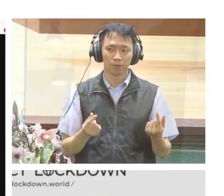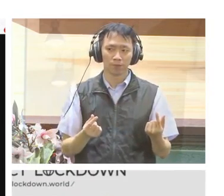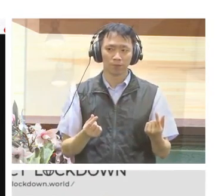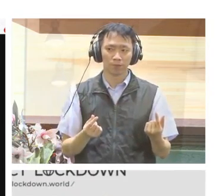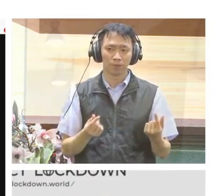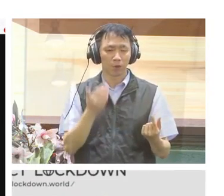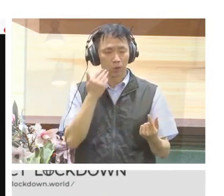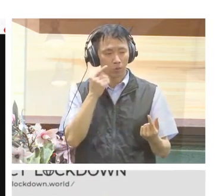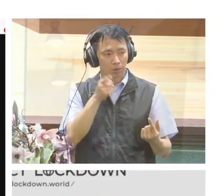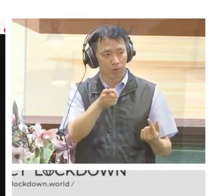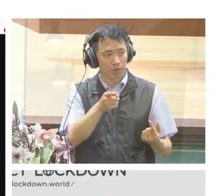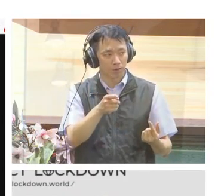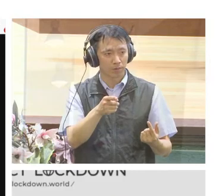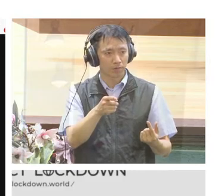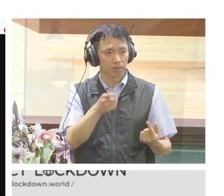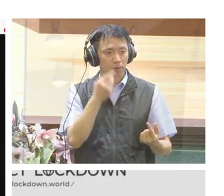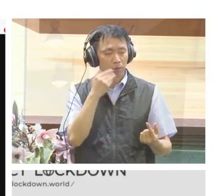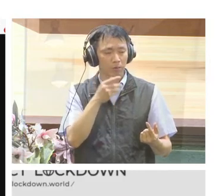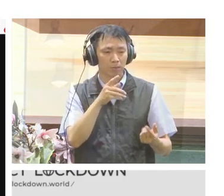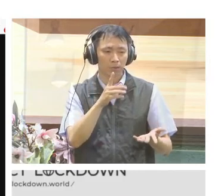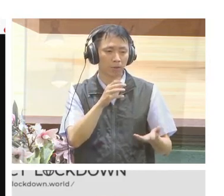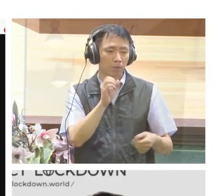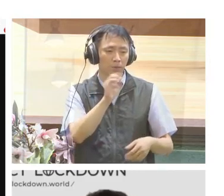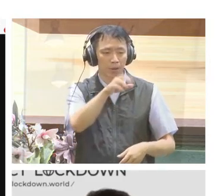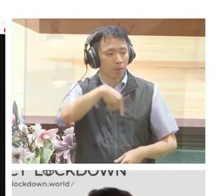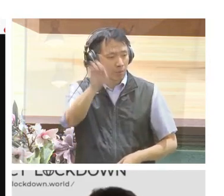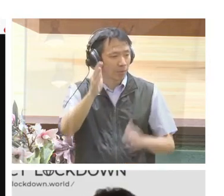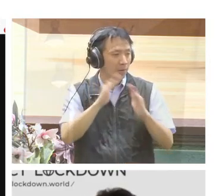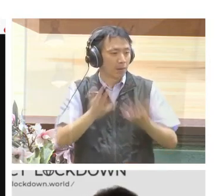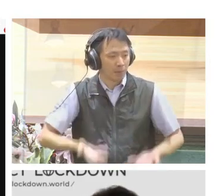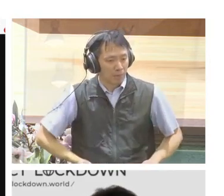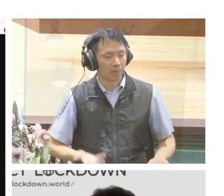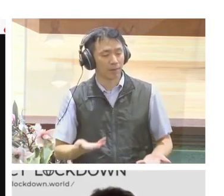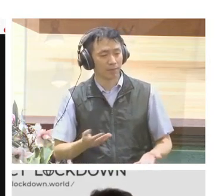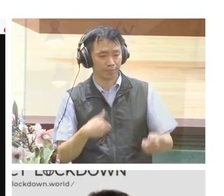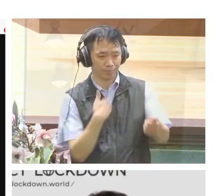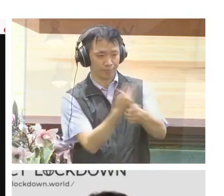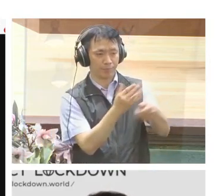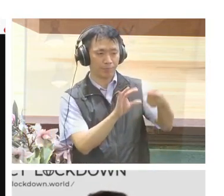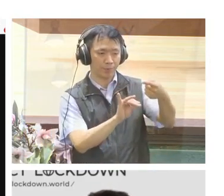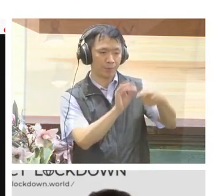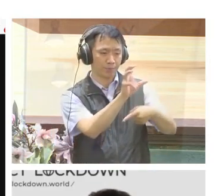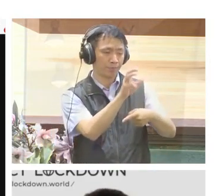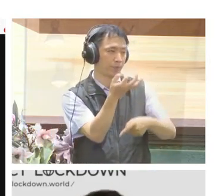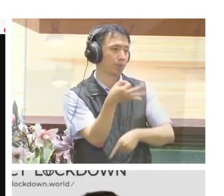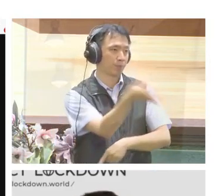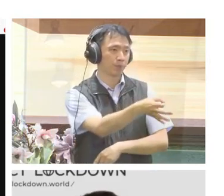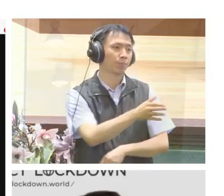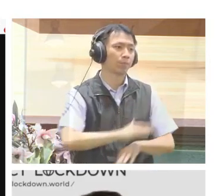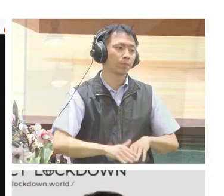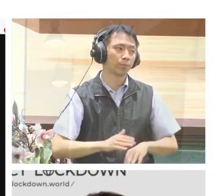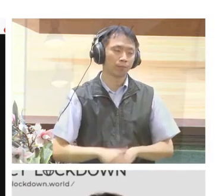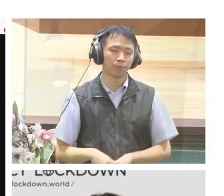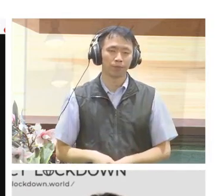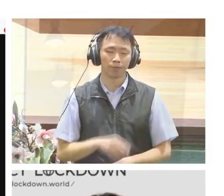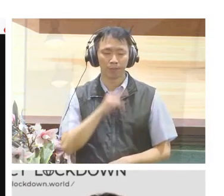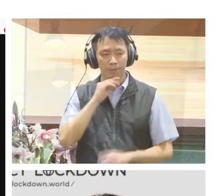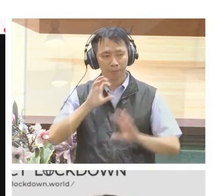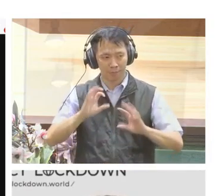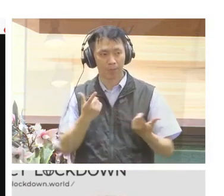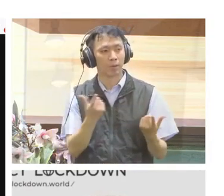things. And it doesn't mean that the, you know, these places necessarily, like the UK has also done some very stringent stuff, but, you know, they've also